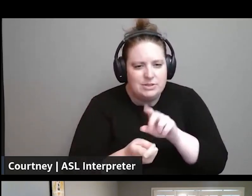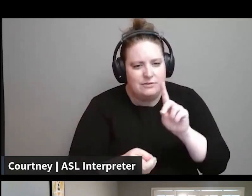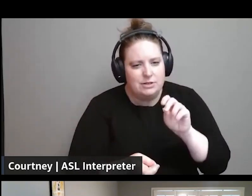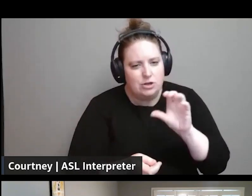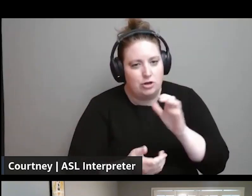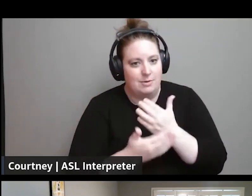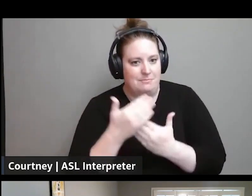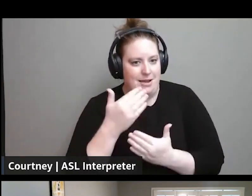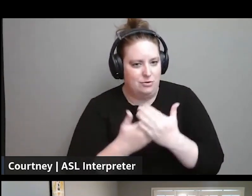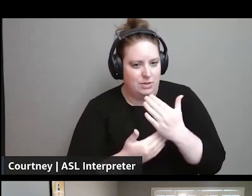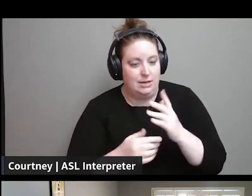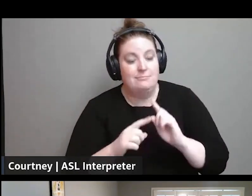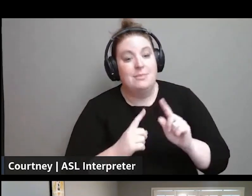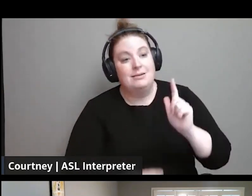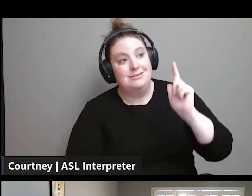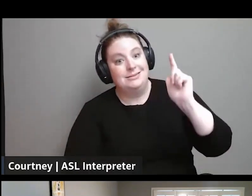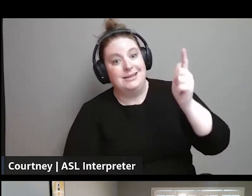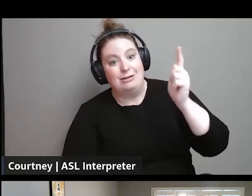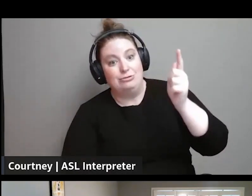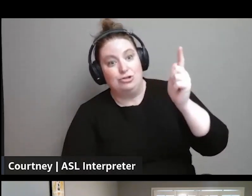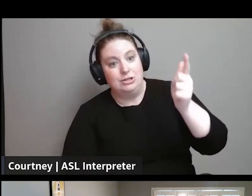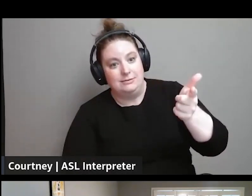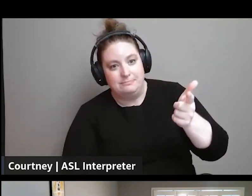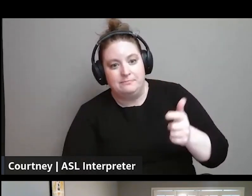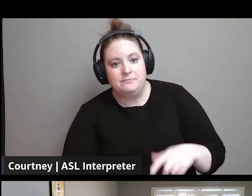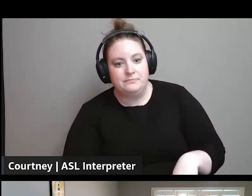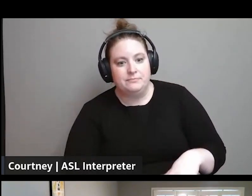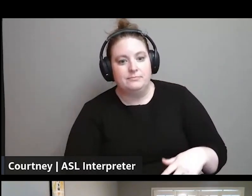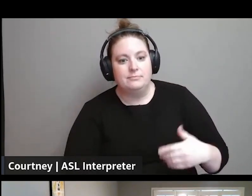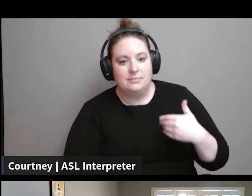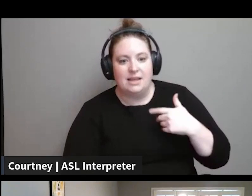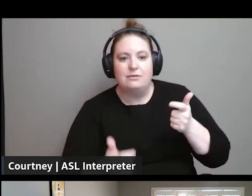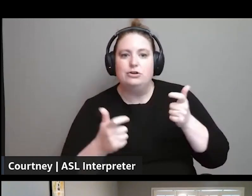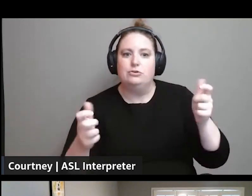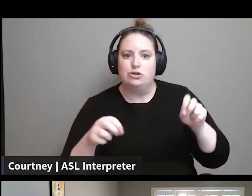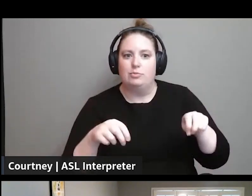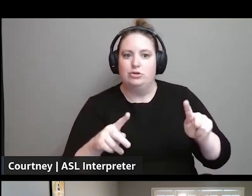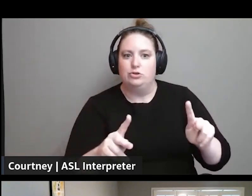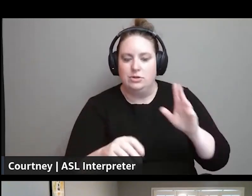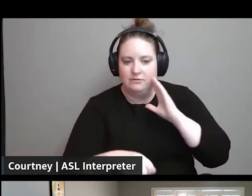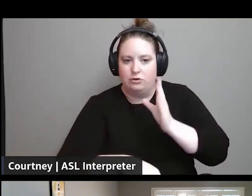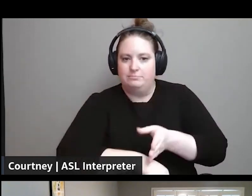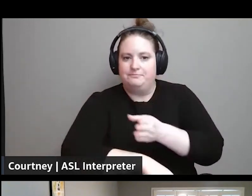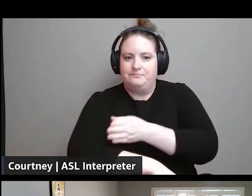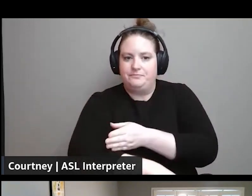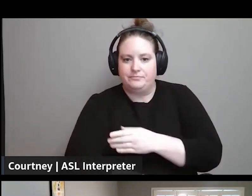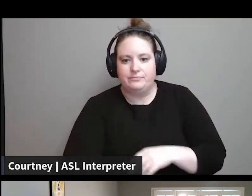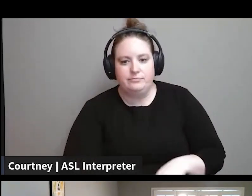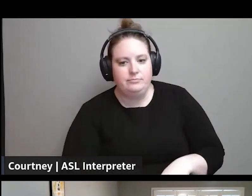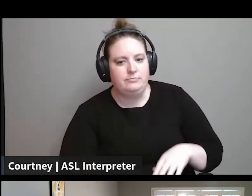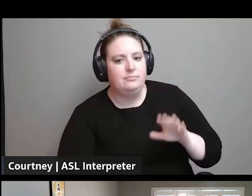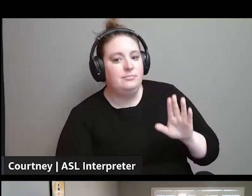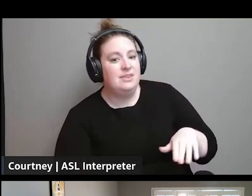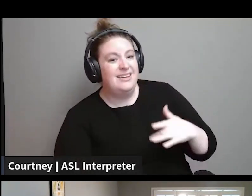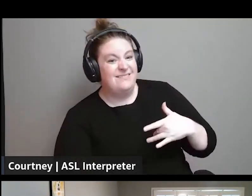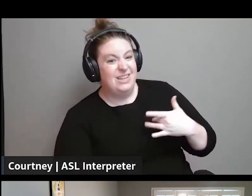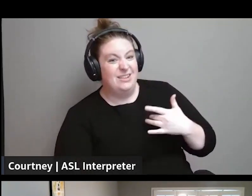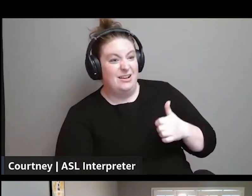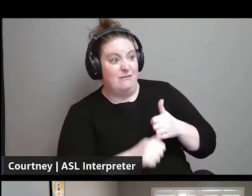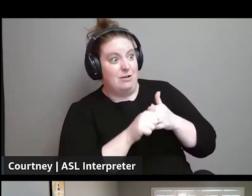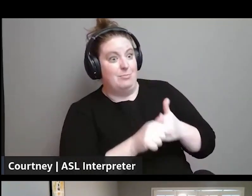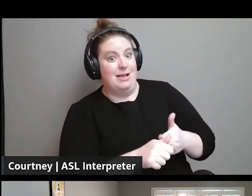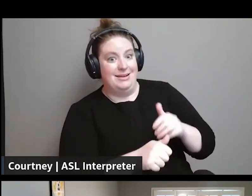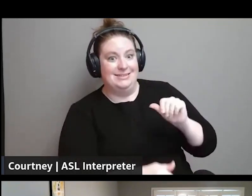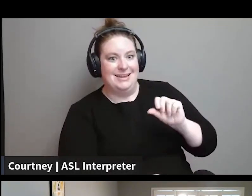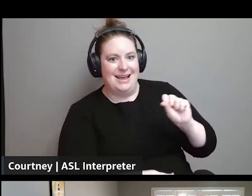but downstream, we there is a huge opportunity. So kind of expanding the whole mode of compliance as code, right? And